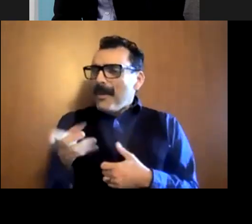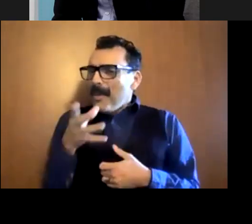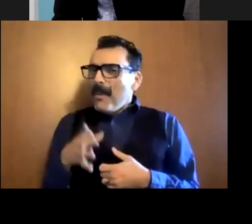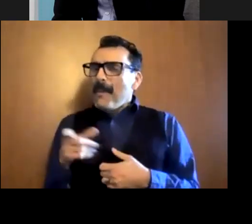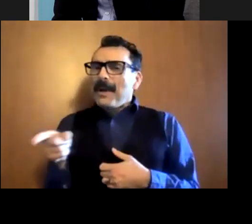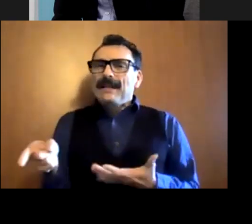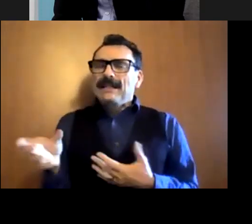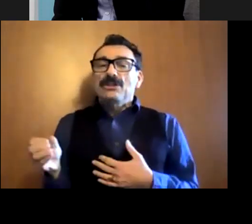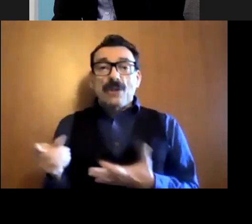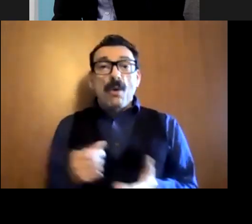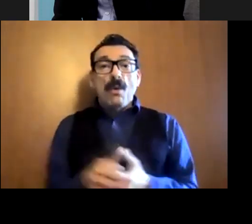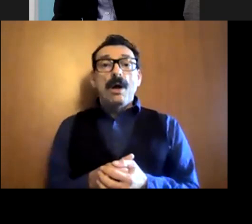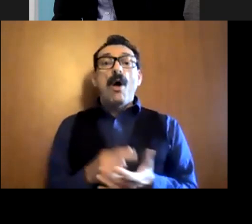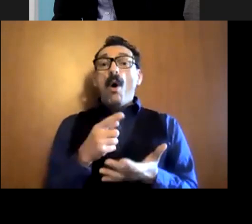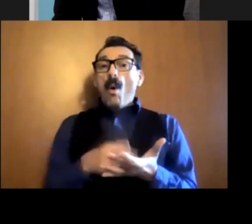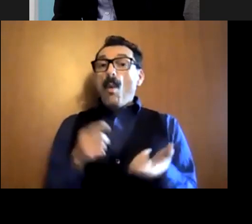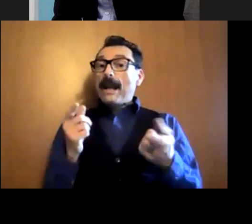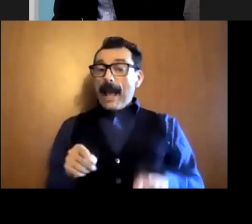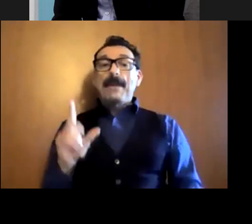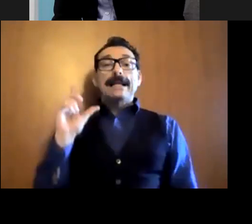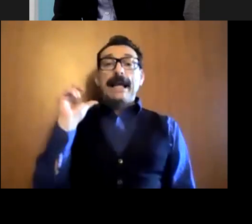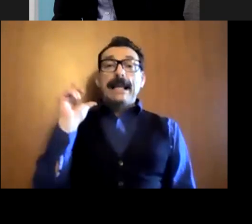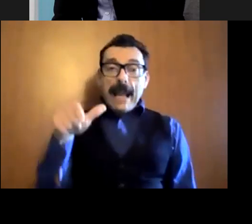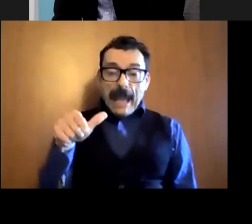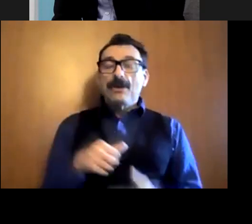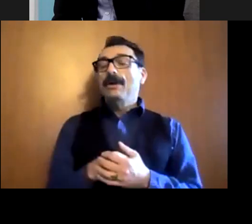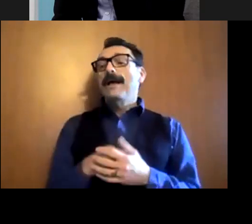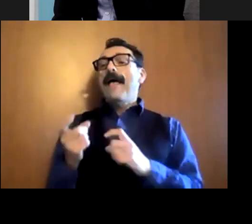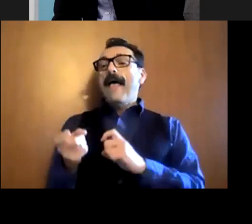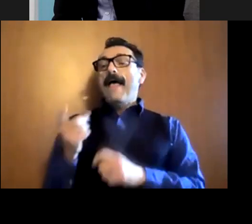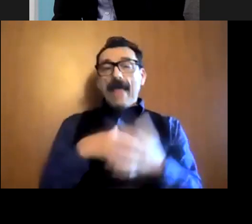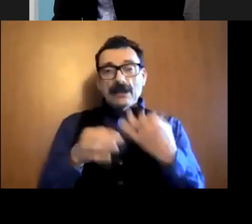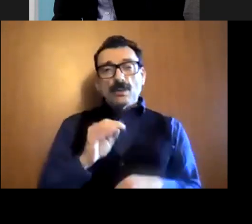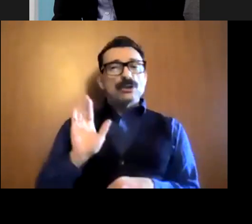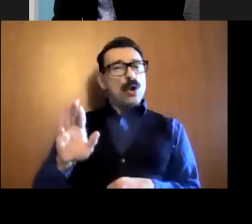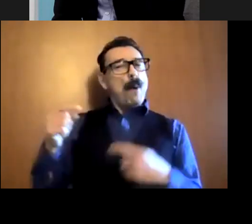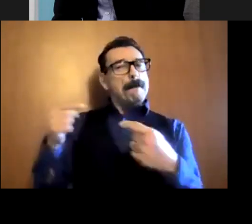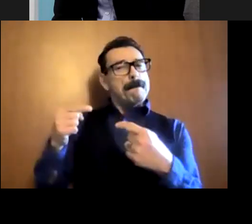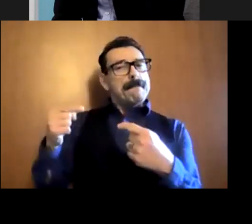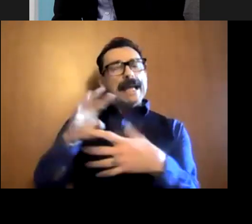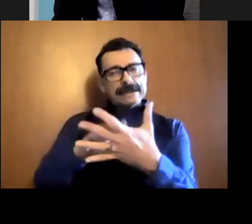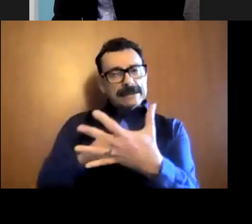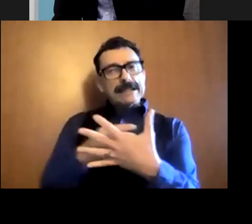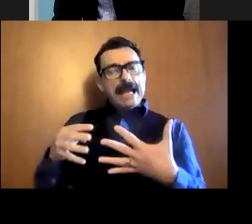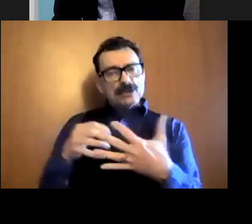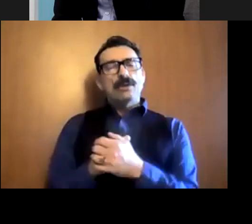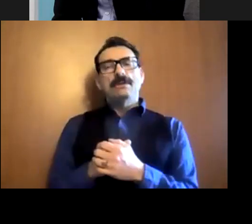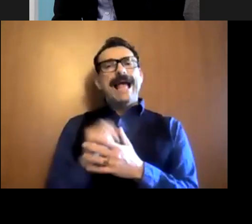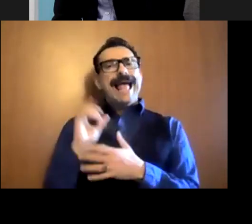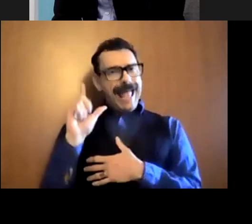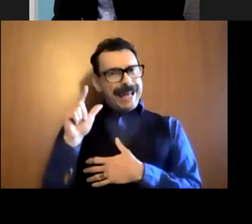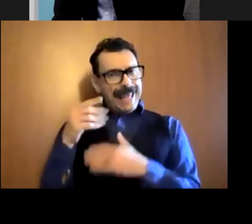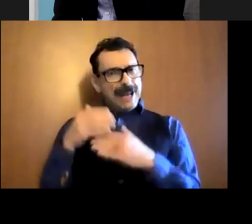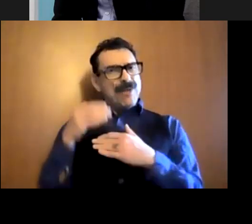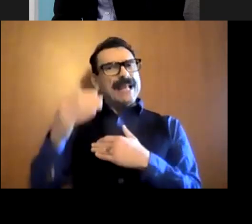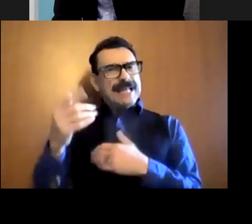eventually they had to change her pain management schedule. They took care of it. And after that, I looked at her the next day or